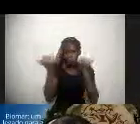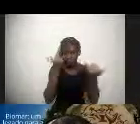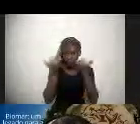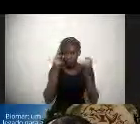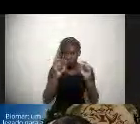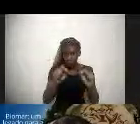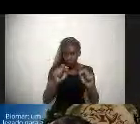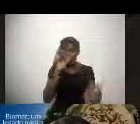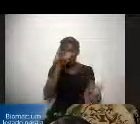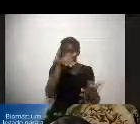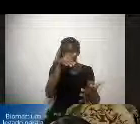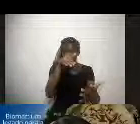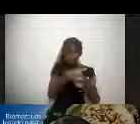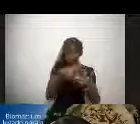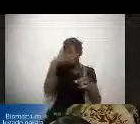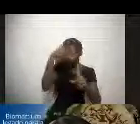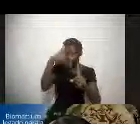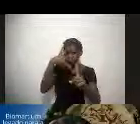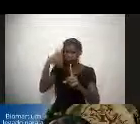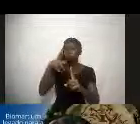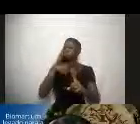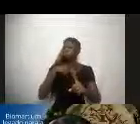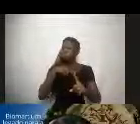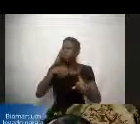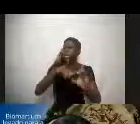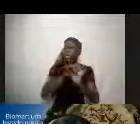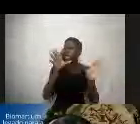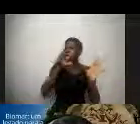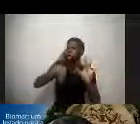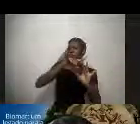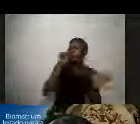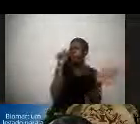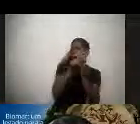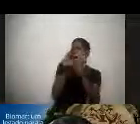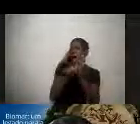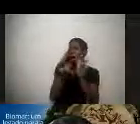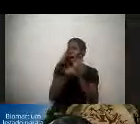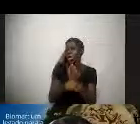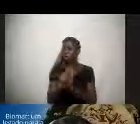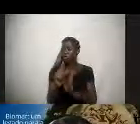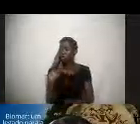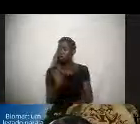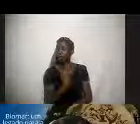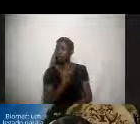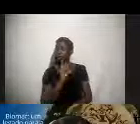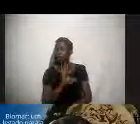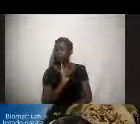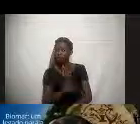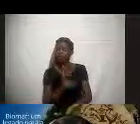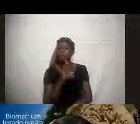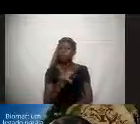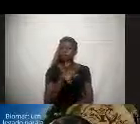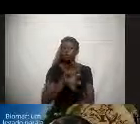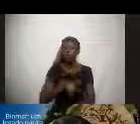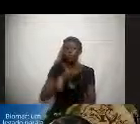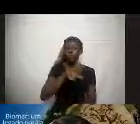At the end of our presentation, we'll have a Q&A moment. But in order to do that, we'll use